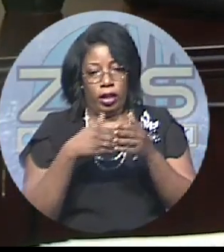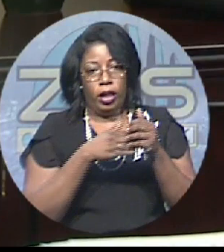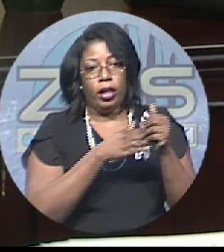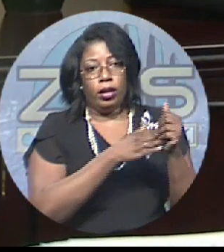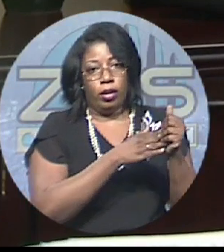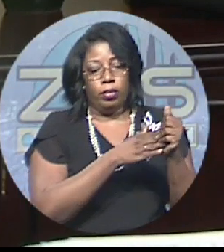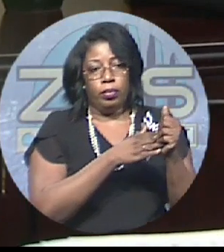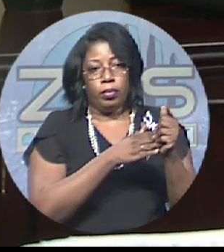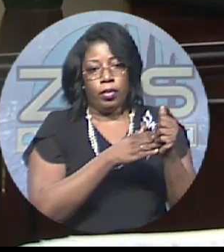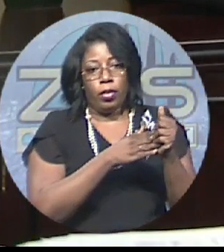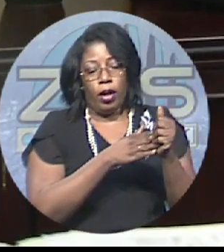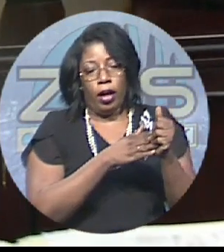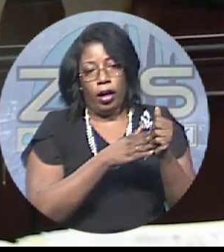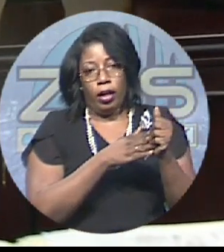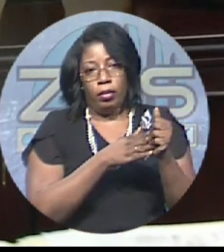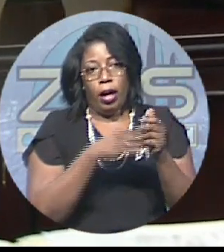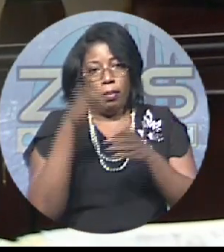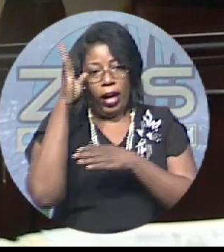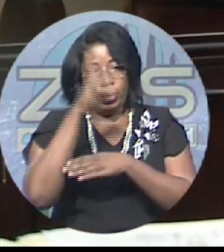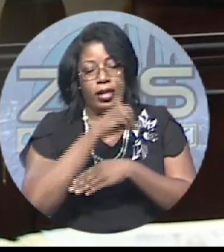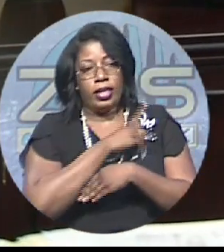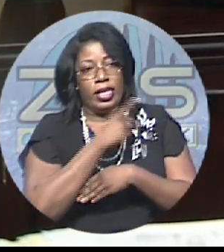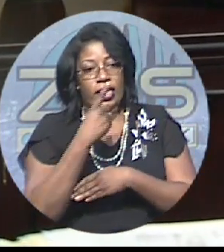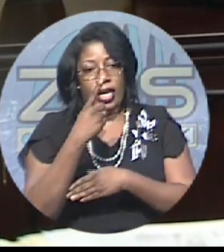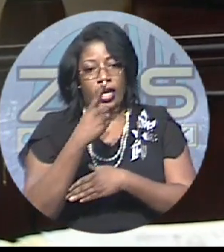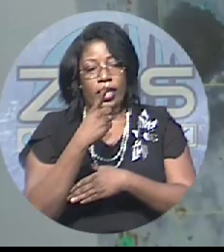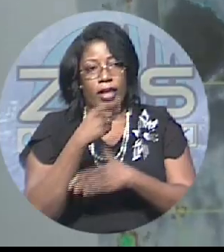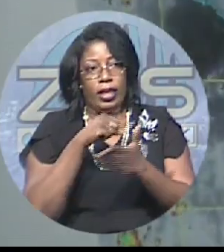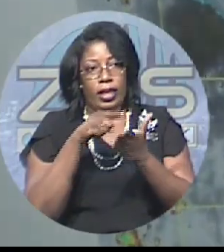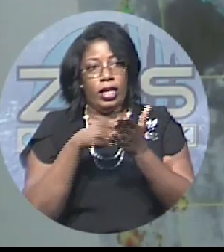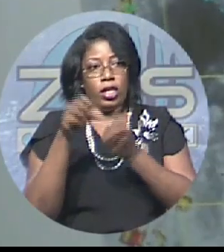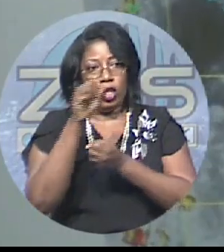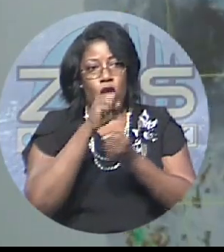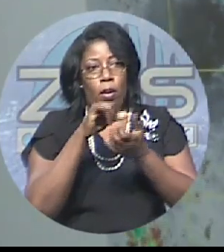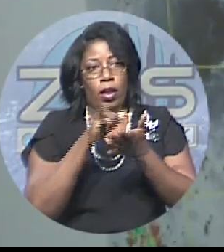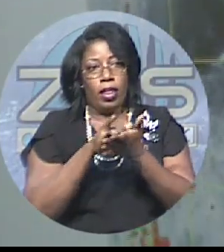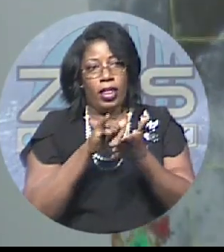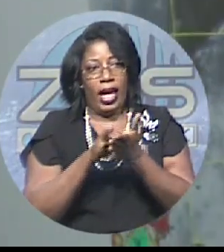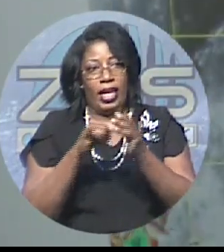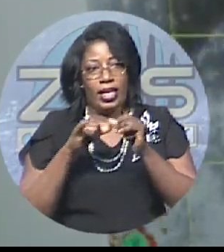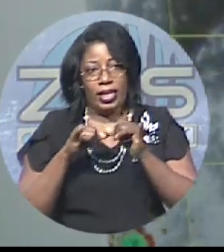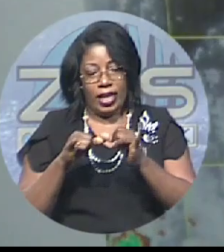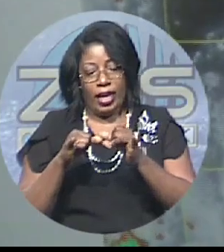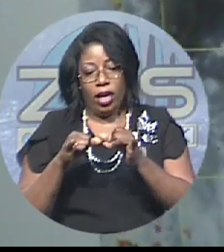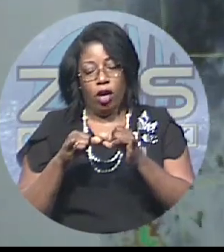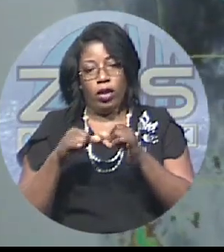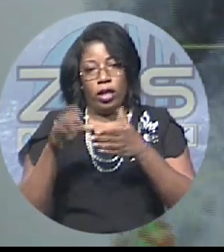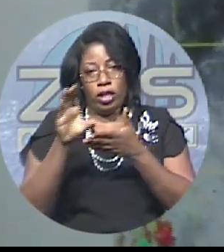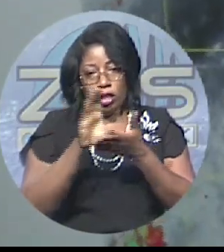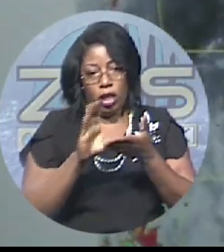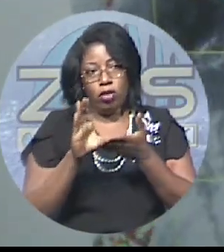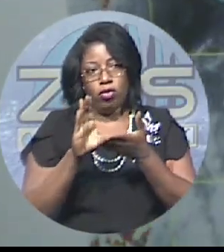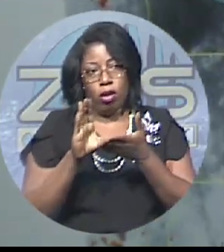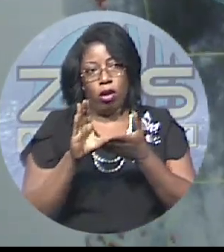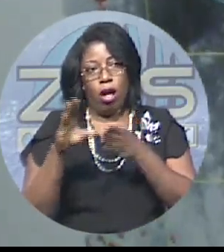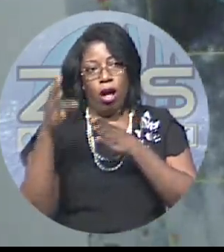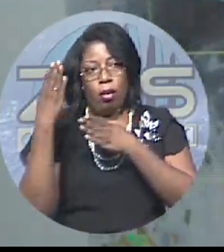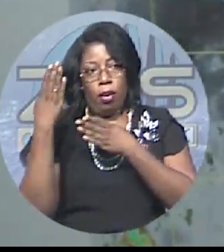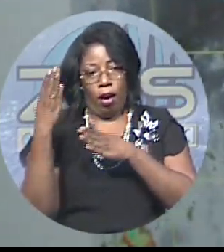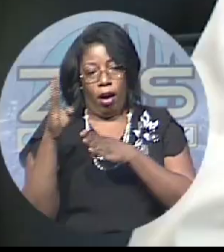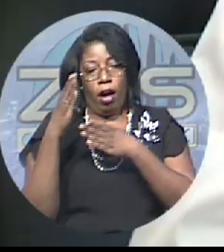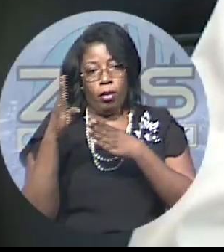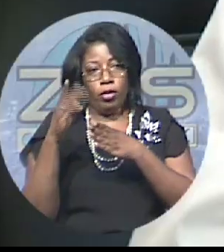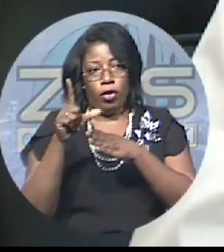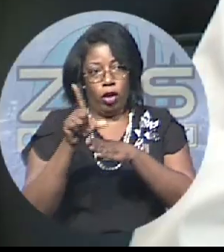Meteorology, Basil Dean, says what was unique about this storm is that it sat over the central and southeastern islands for an extended